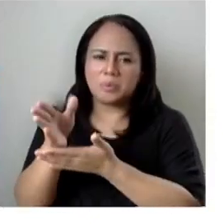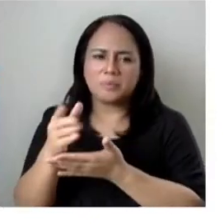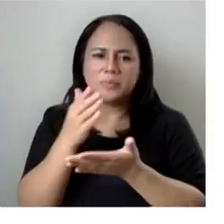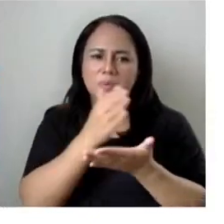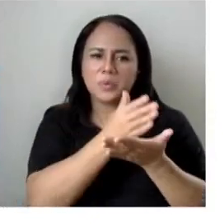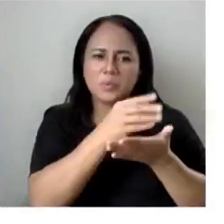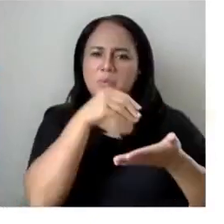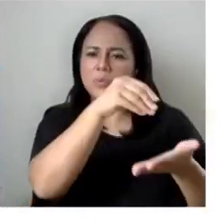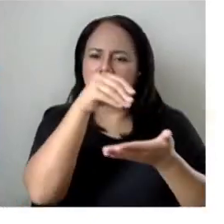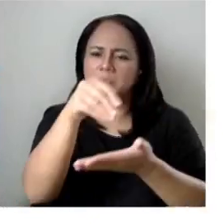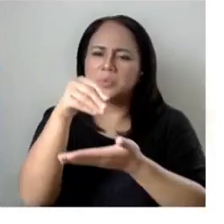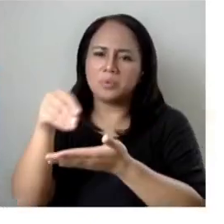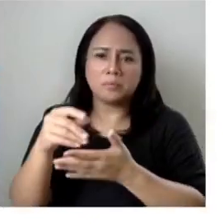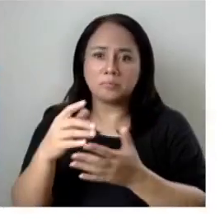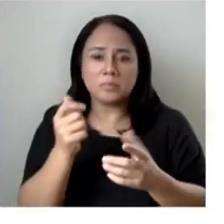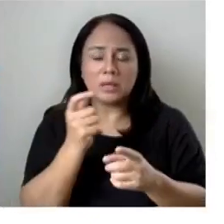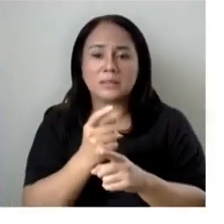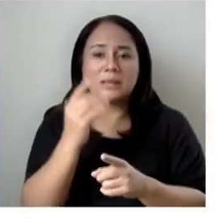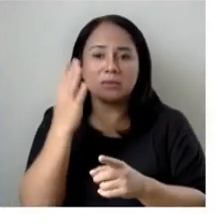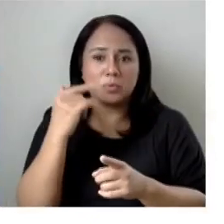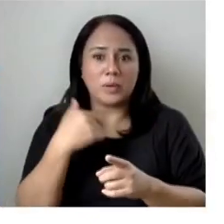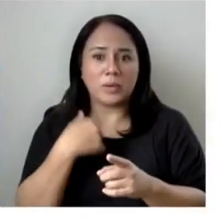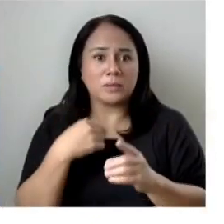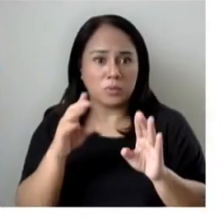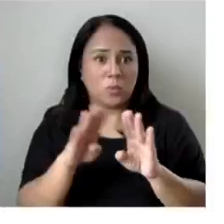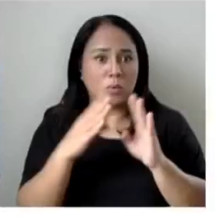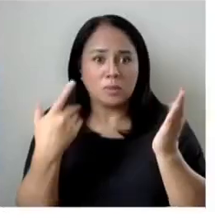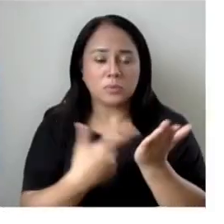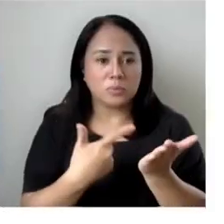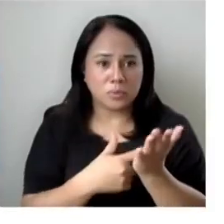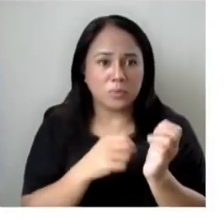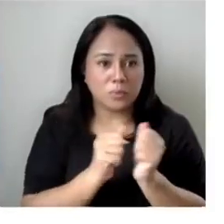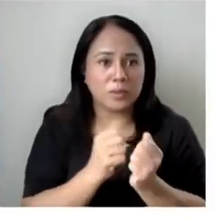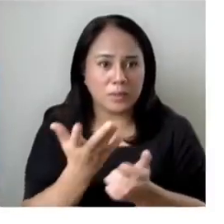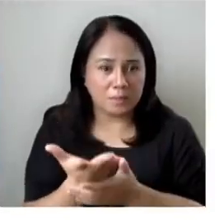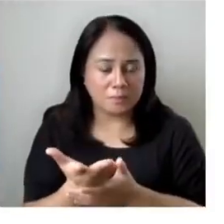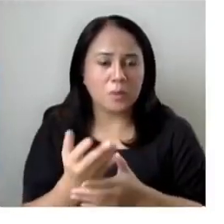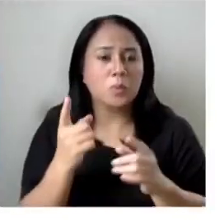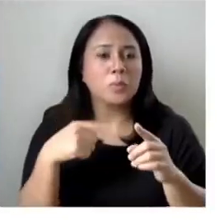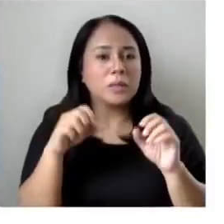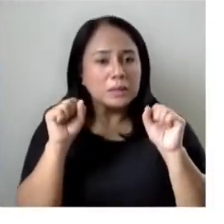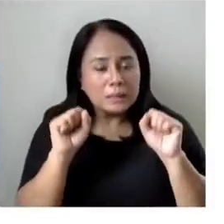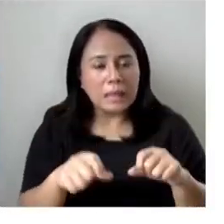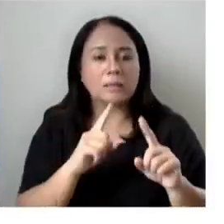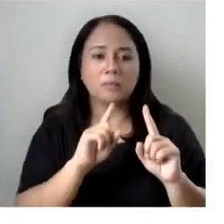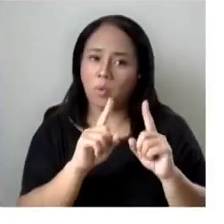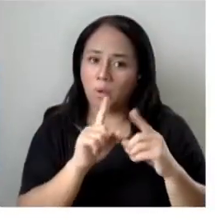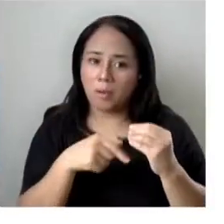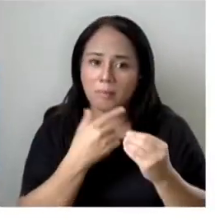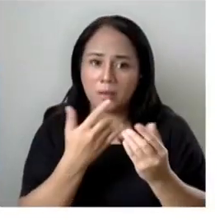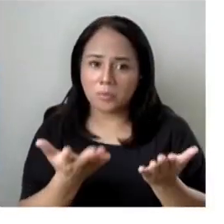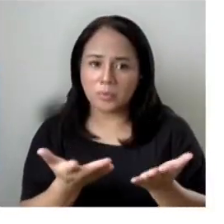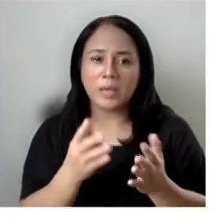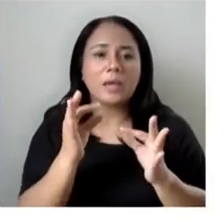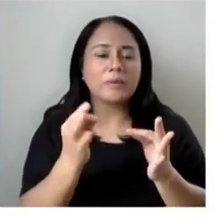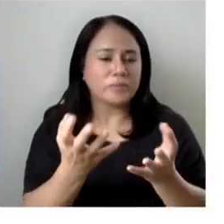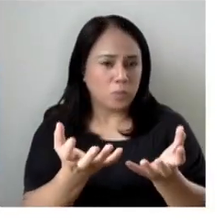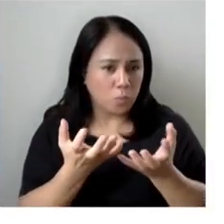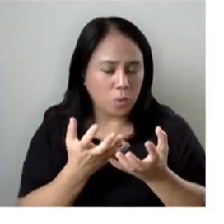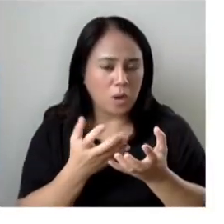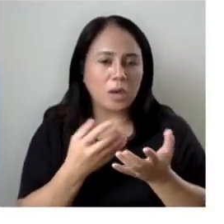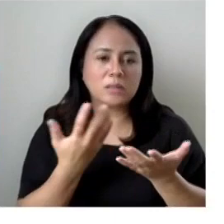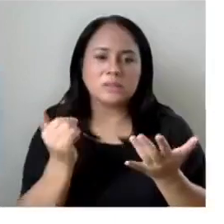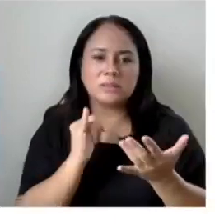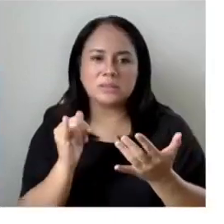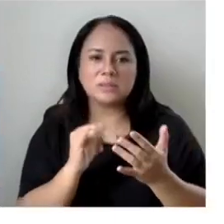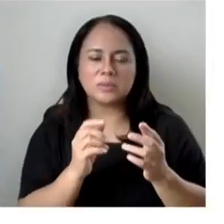what if they do every occupied territory? That's why we are open to dialogue with them. We can talk to them about this, no? If they wish to have some sort of